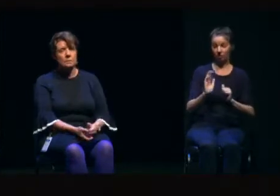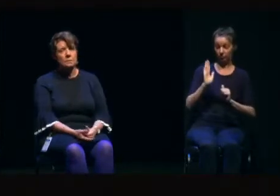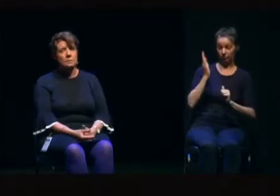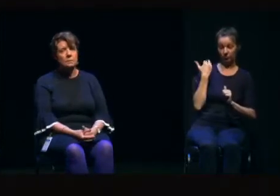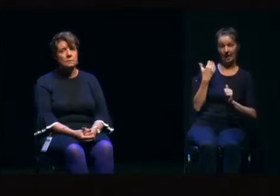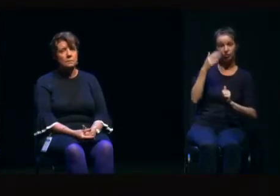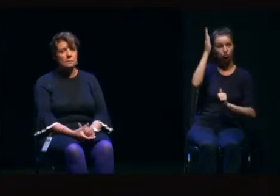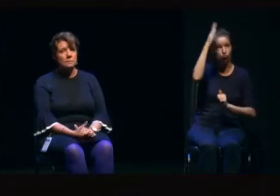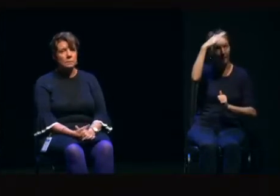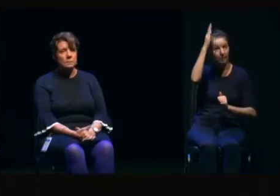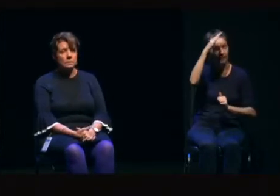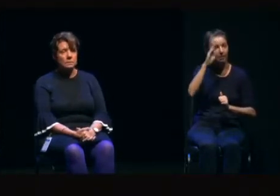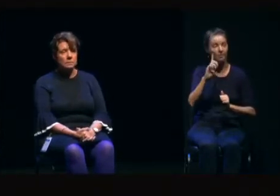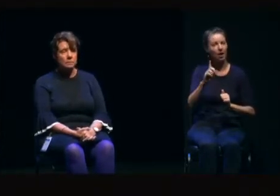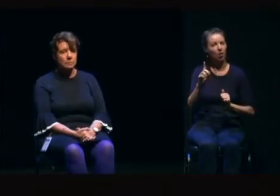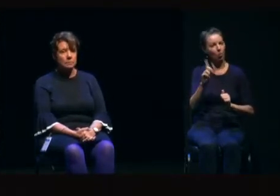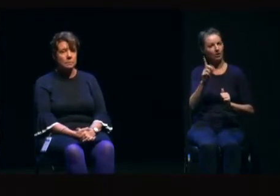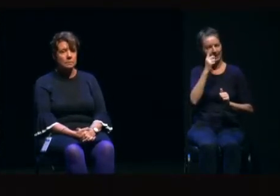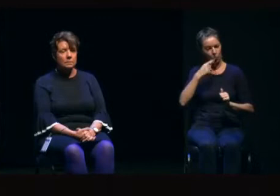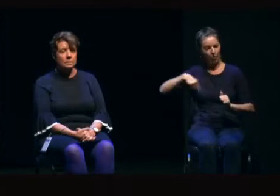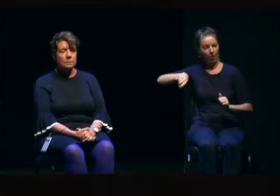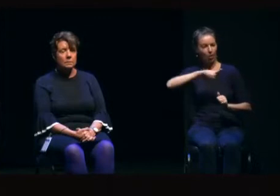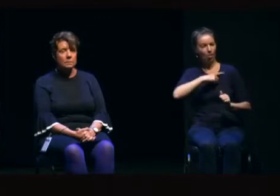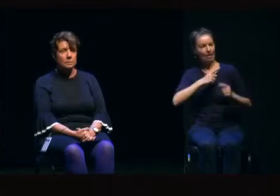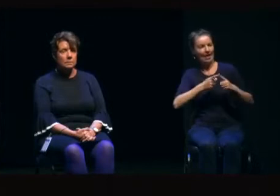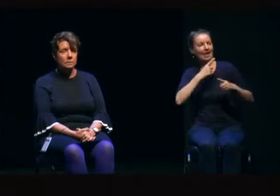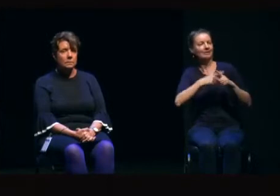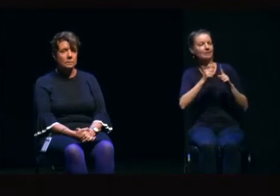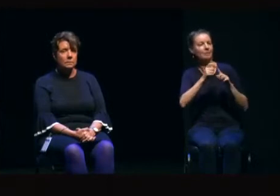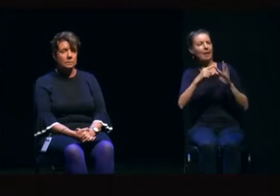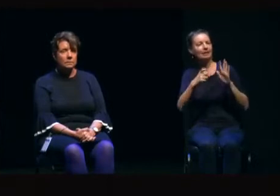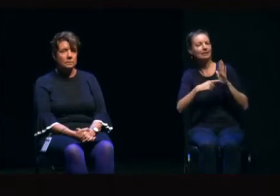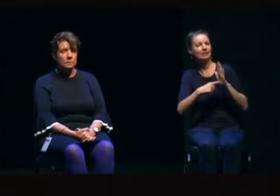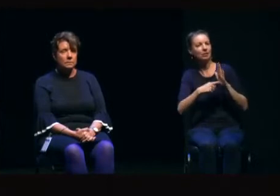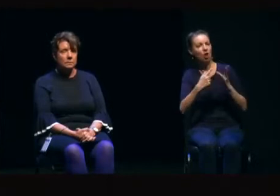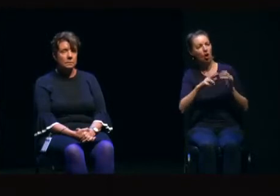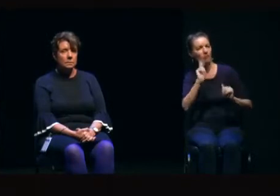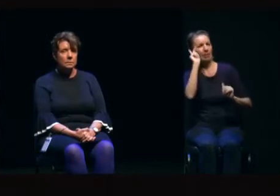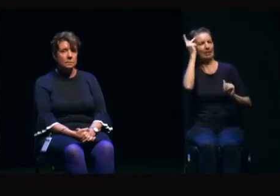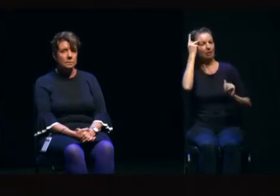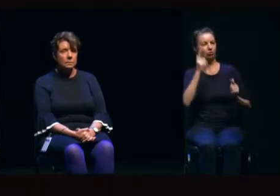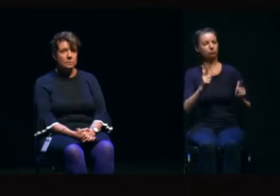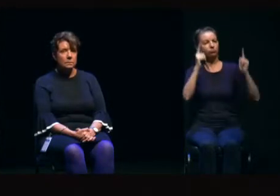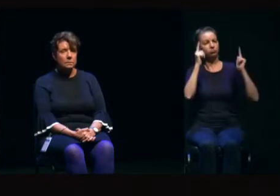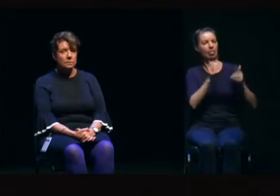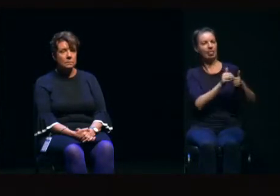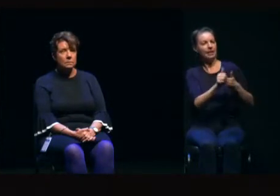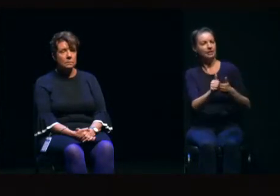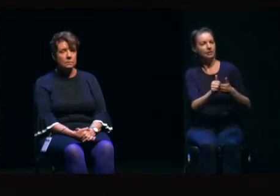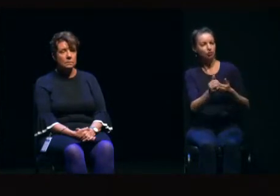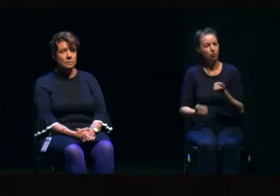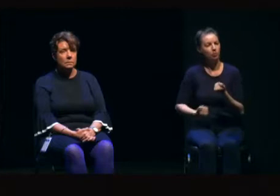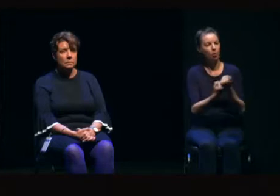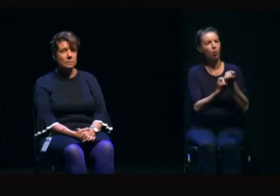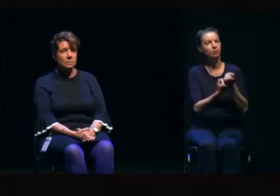we expect of our political leaders to stand up and actually support the fight for